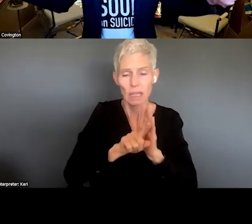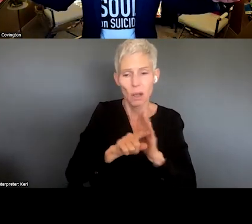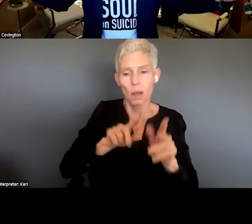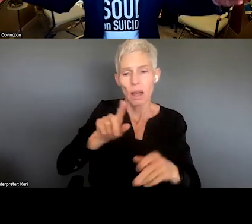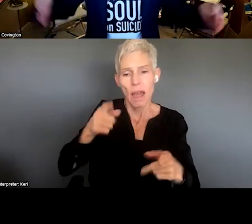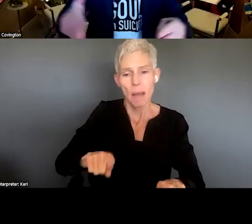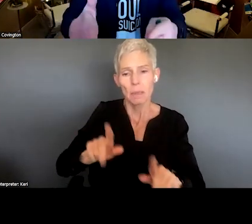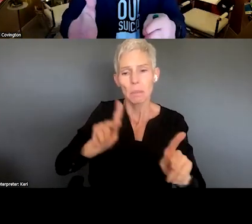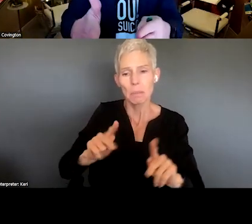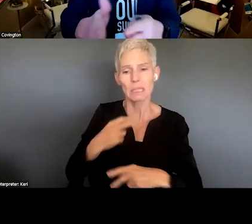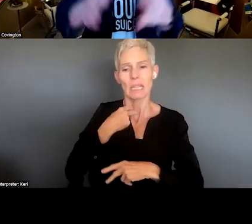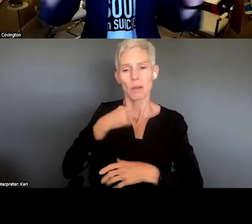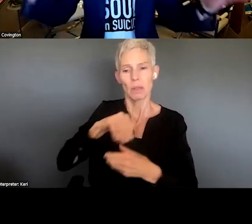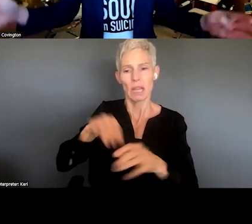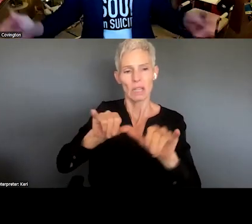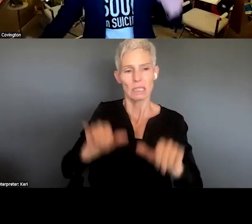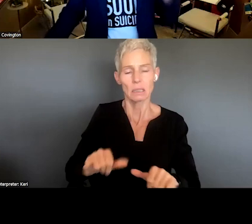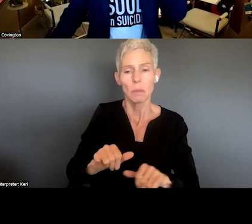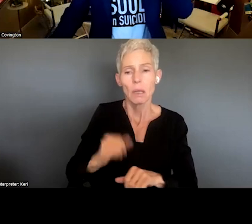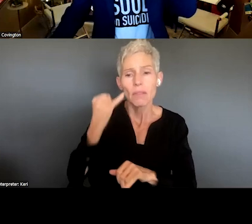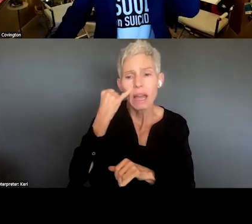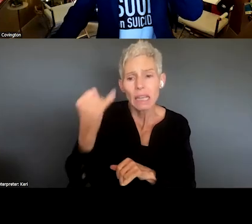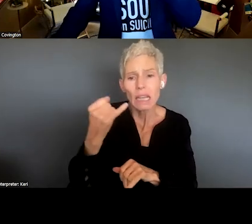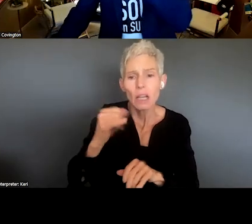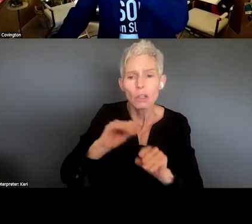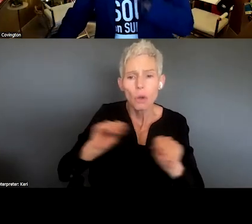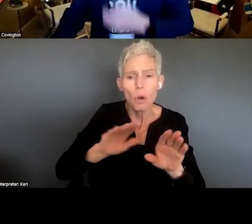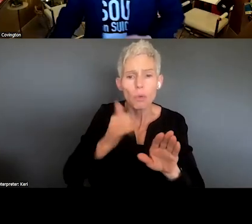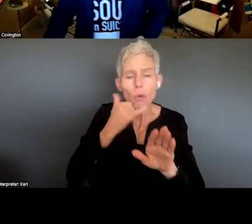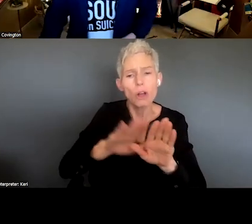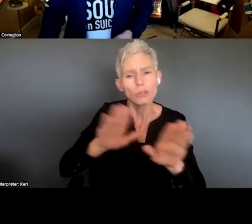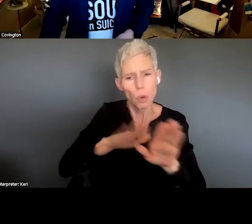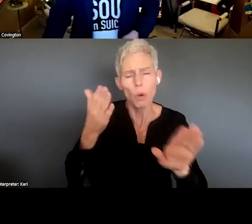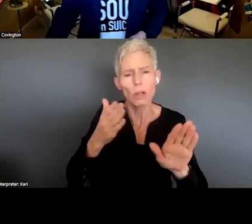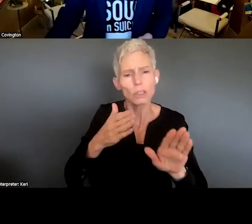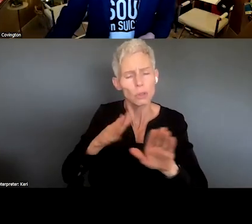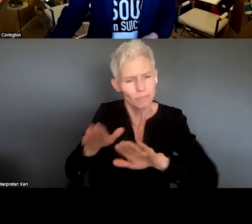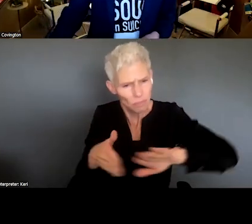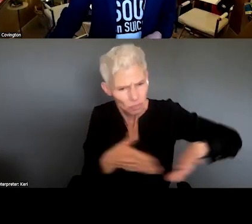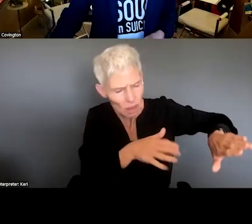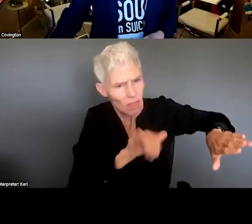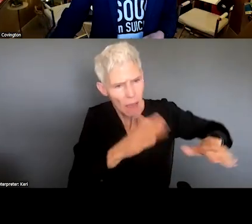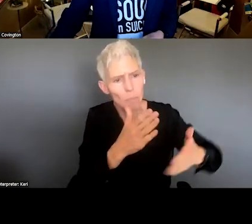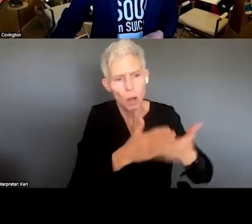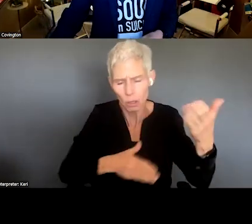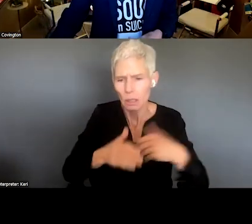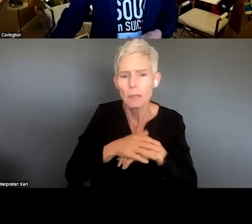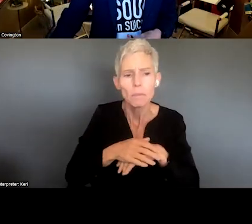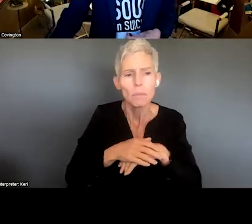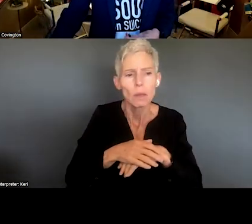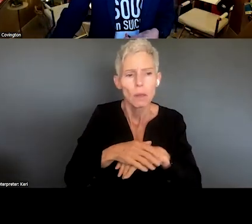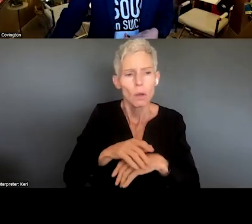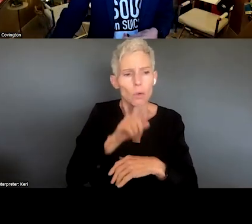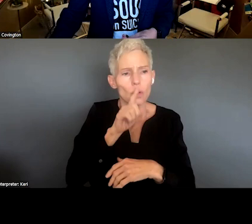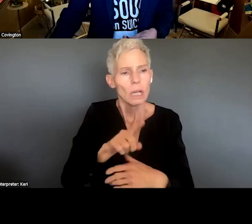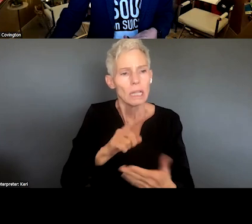the idea of the no wrong door to bypass that is really important. In the US, those in a crisis are often in hospital